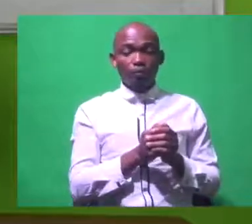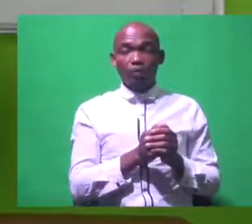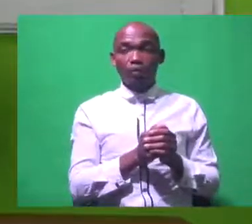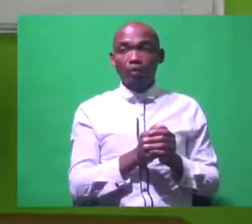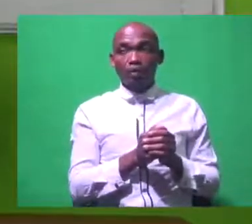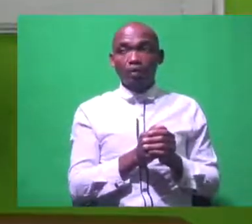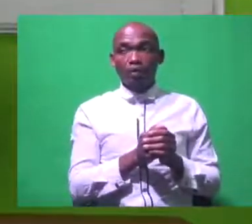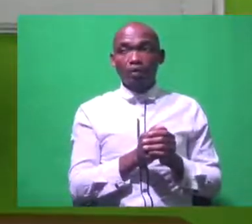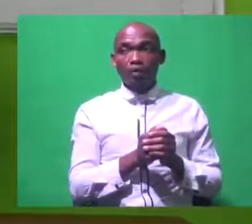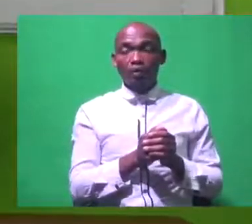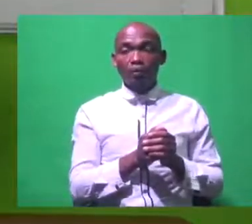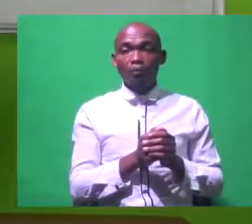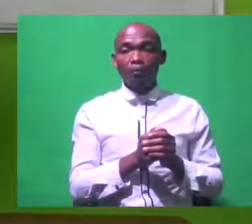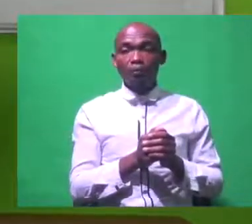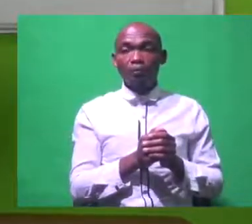and